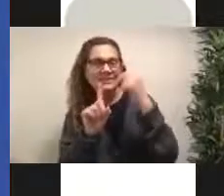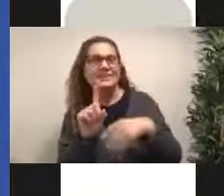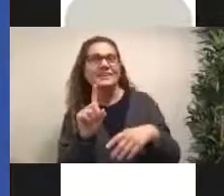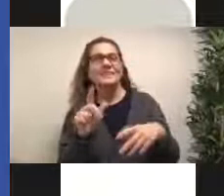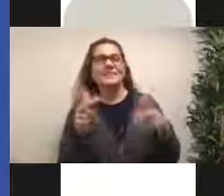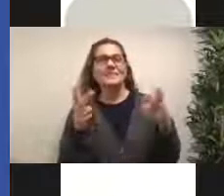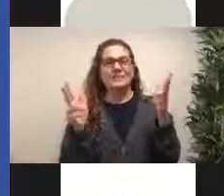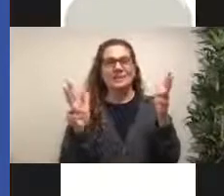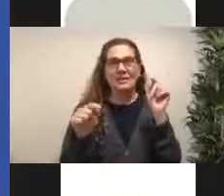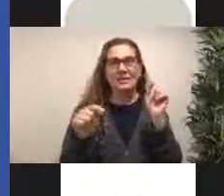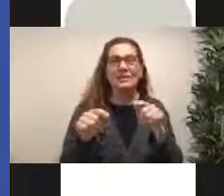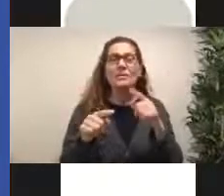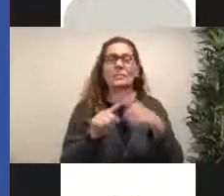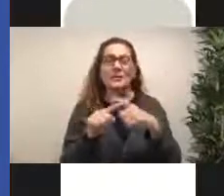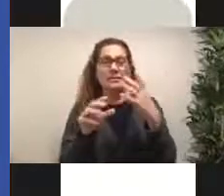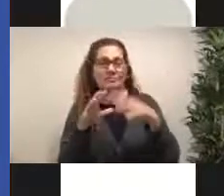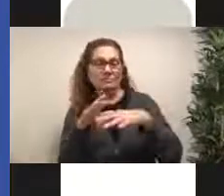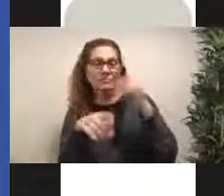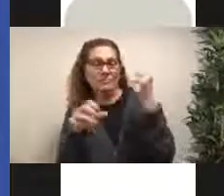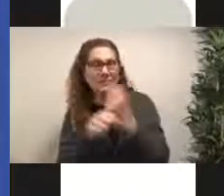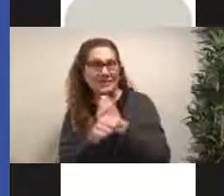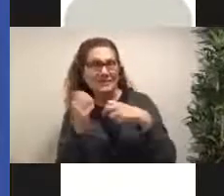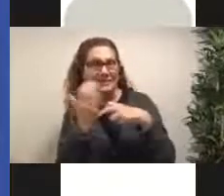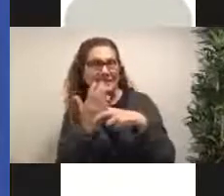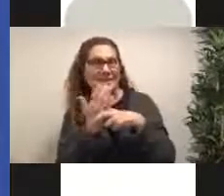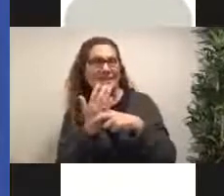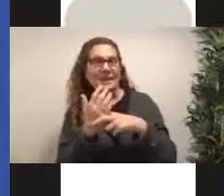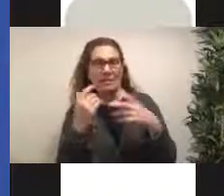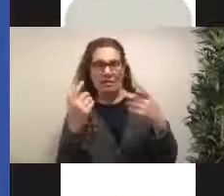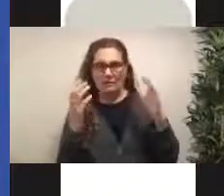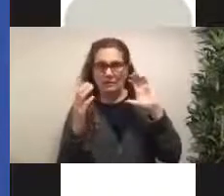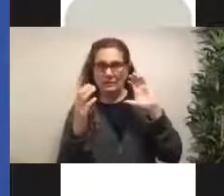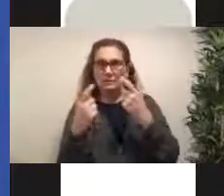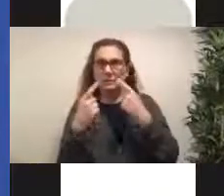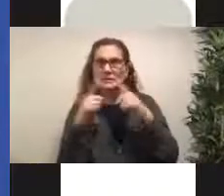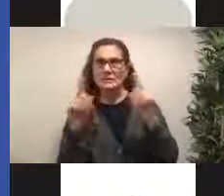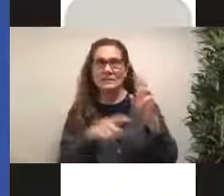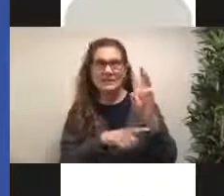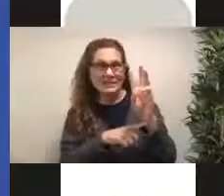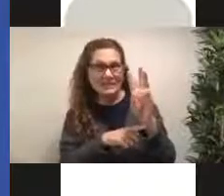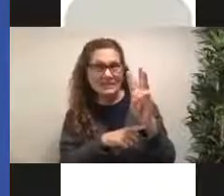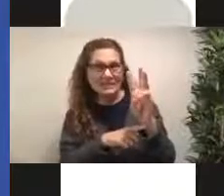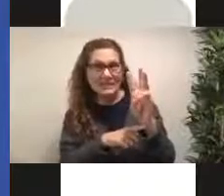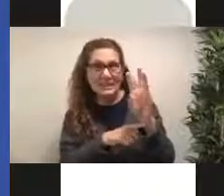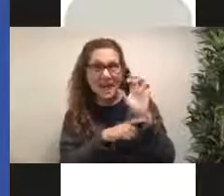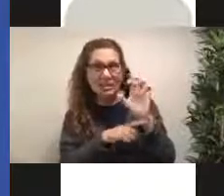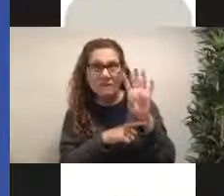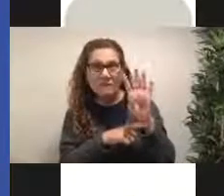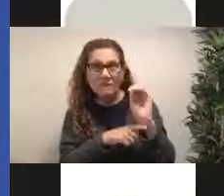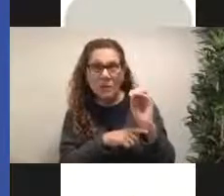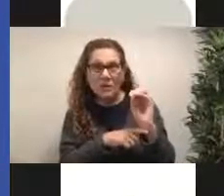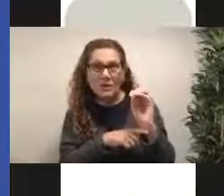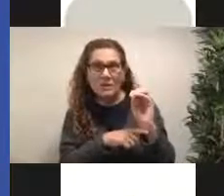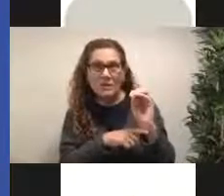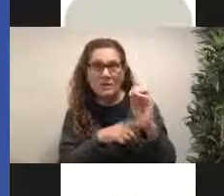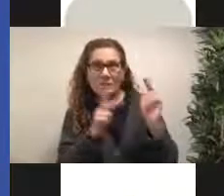It was a huge success, with 640 people receiving the vaccine. That breaks down to 531 getting